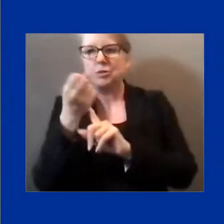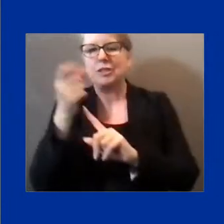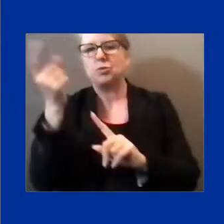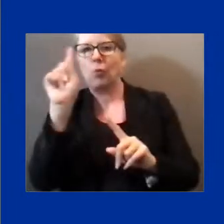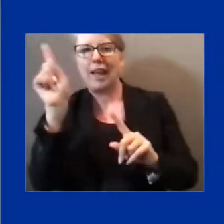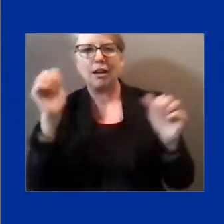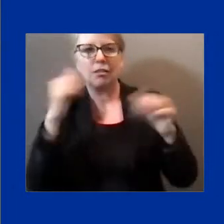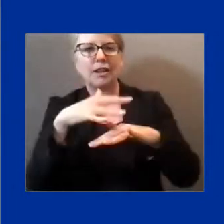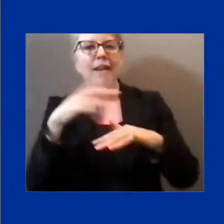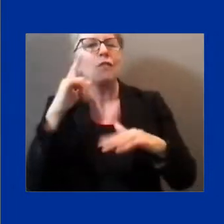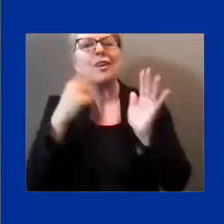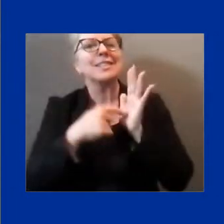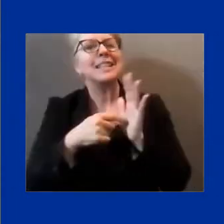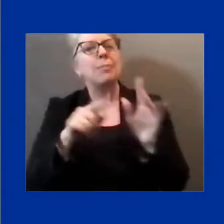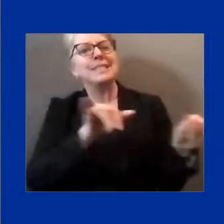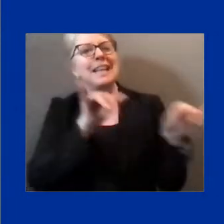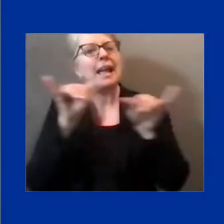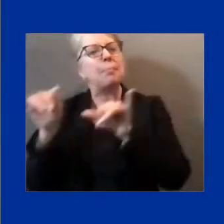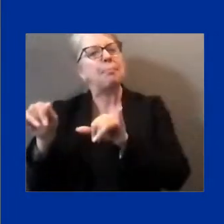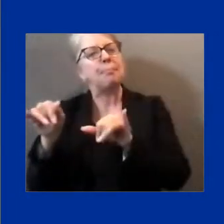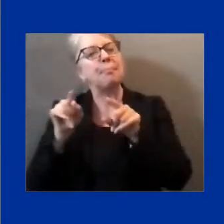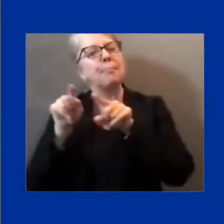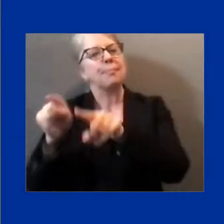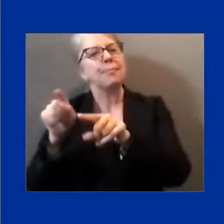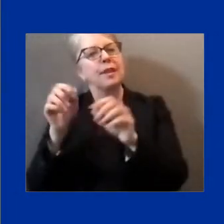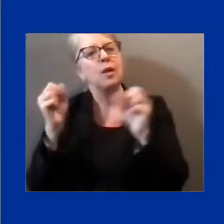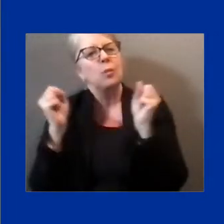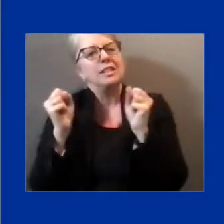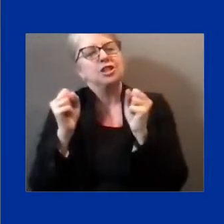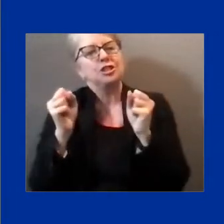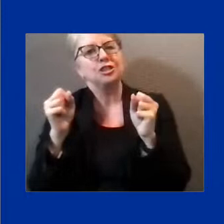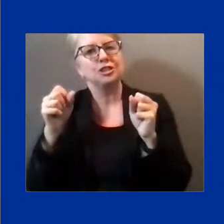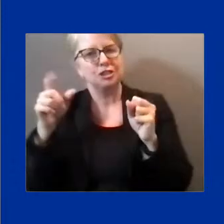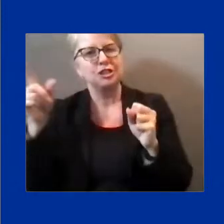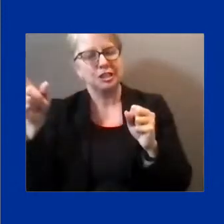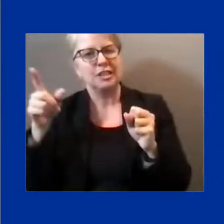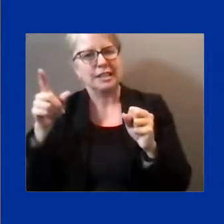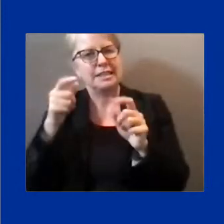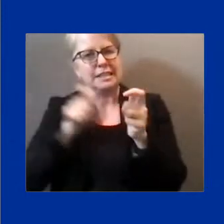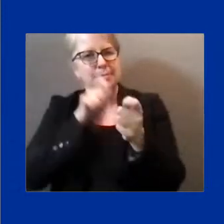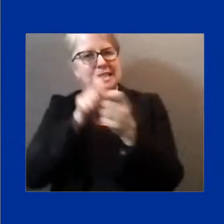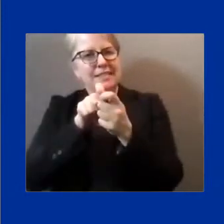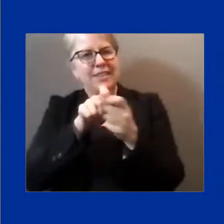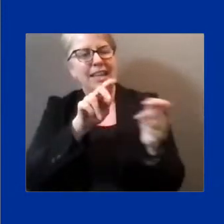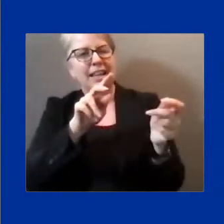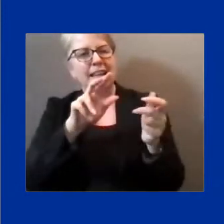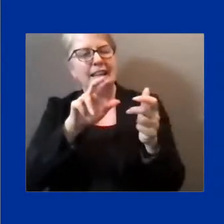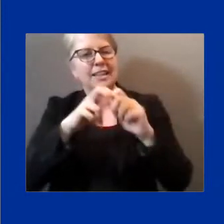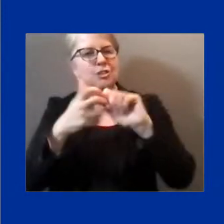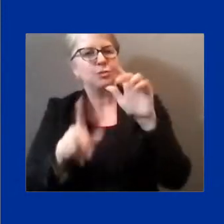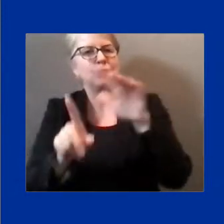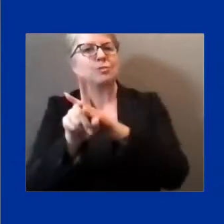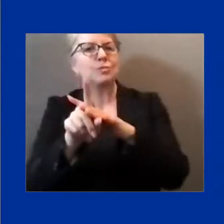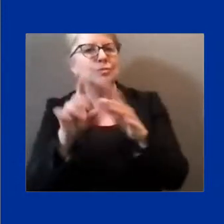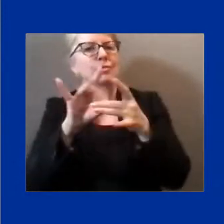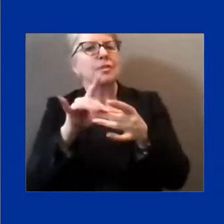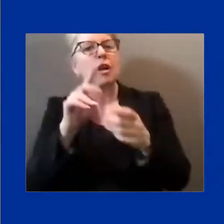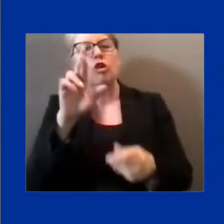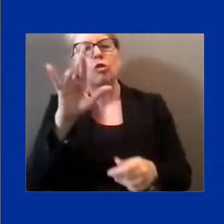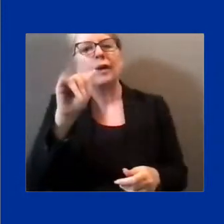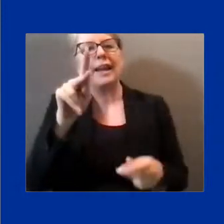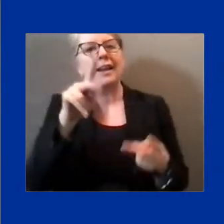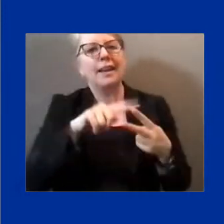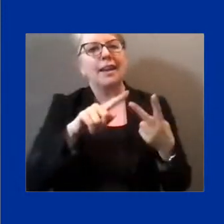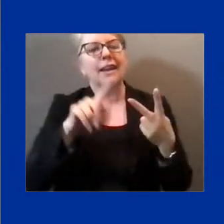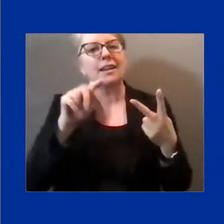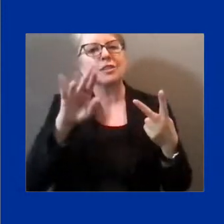just like we did for the winter amenities, where we had specific issues around, for example, rinks and trailheads. So we're